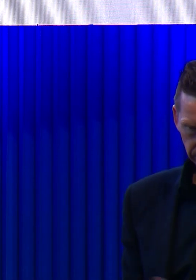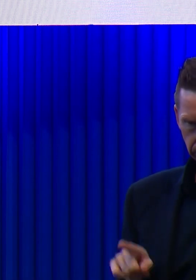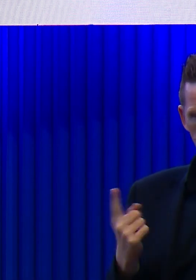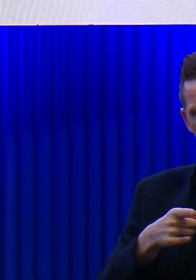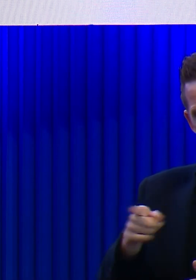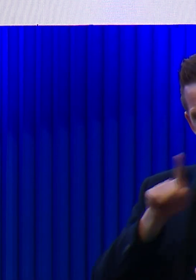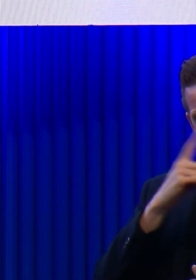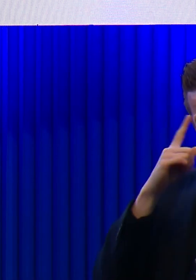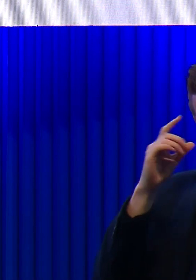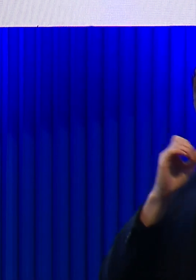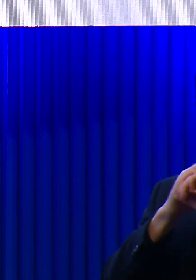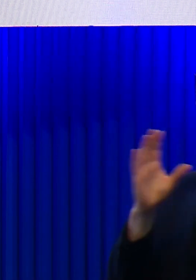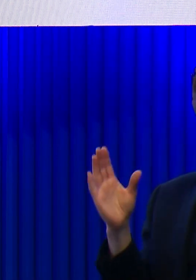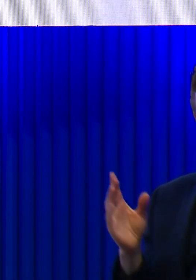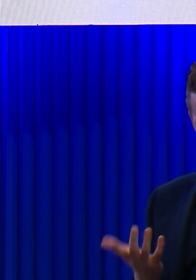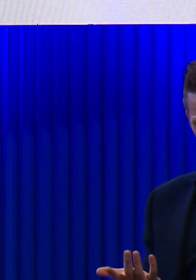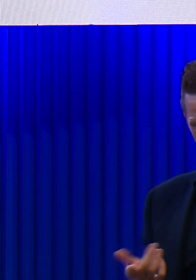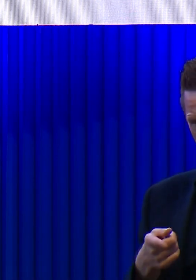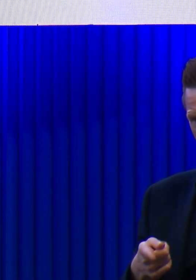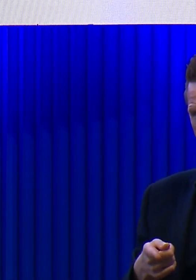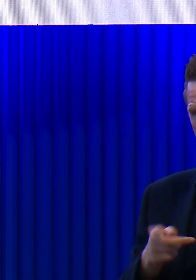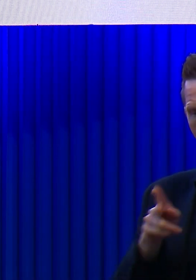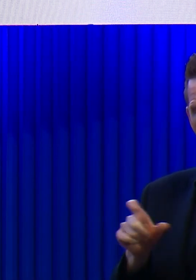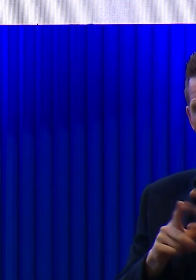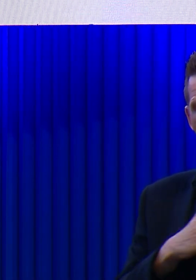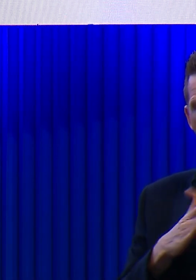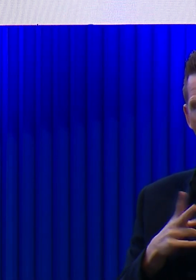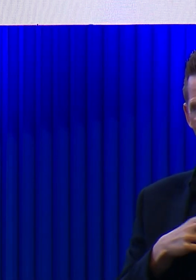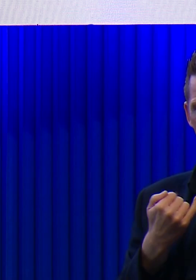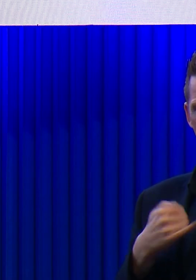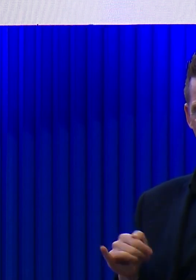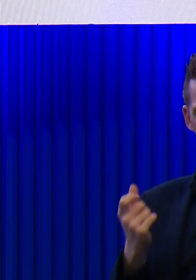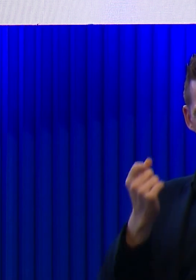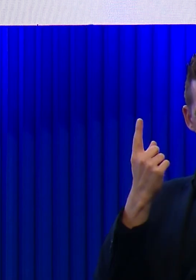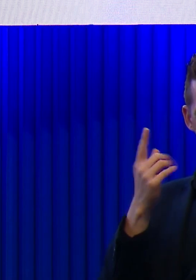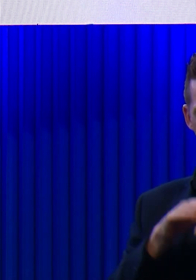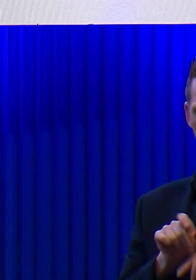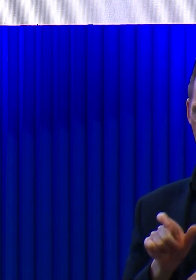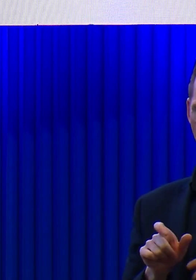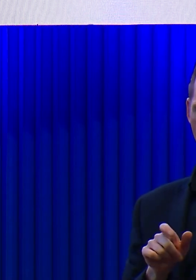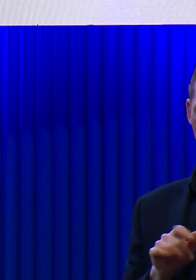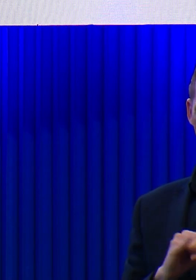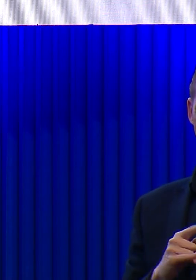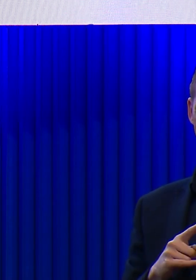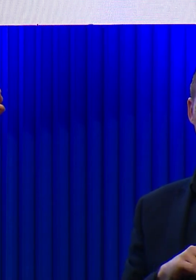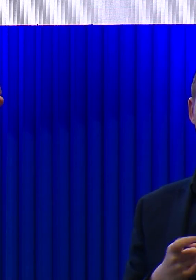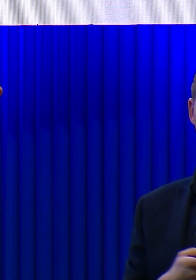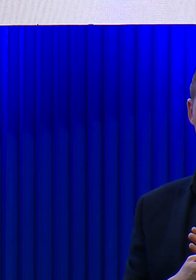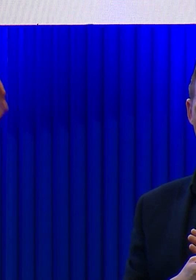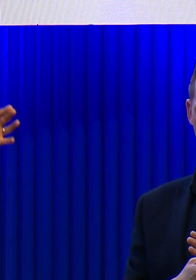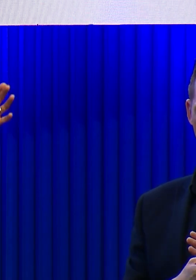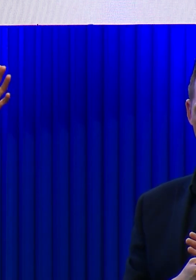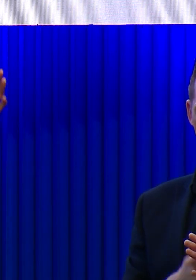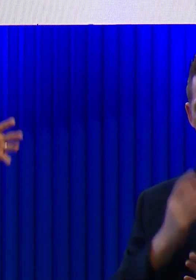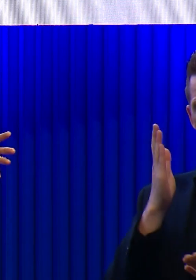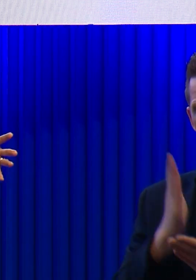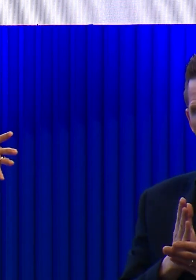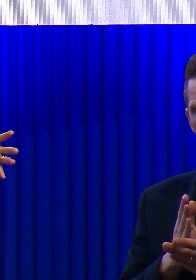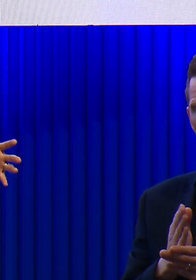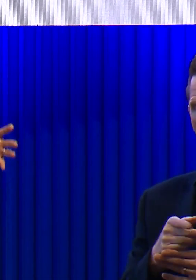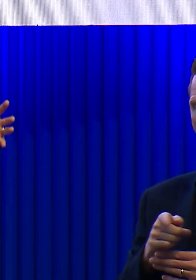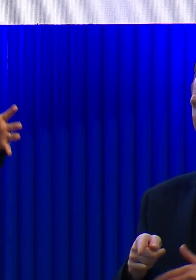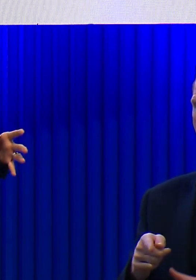Having the word senior in your title doesn't actually make you a senior. And I know it sounds